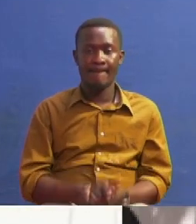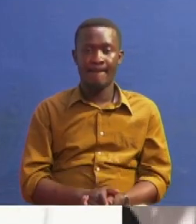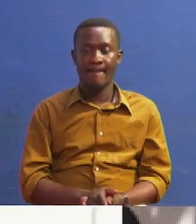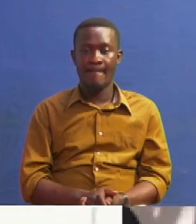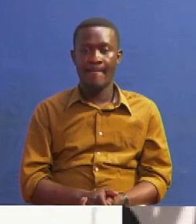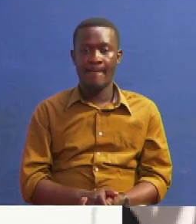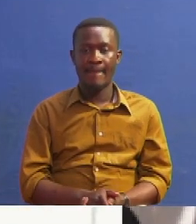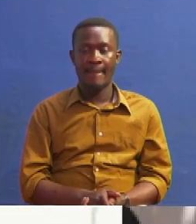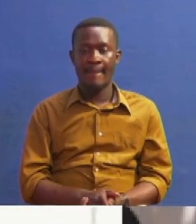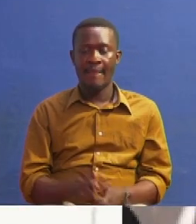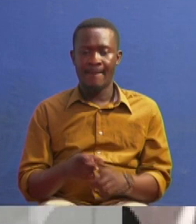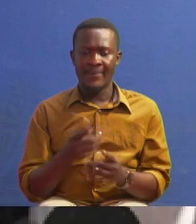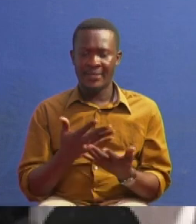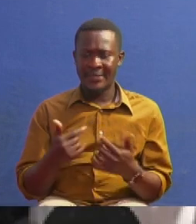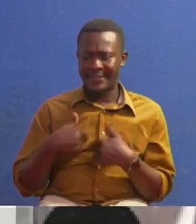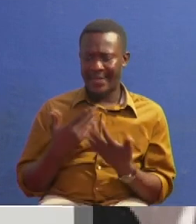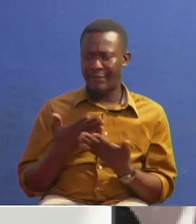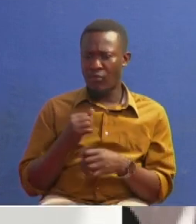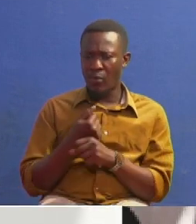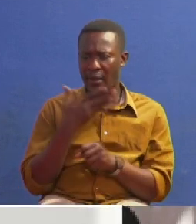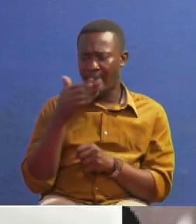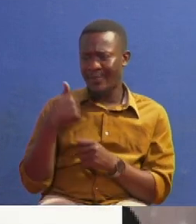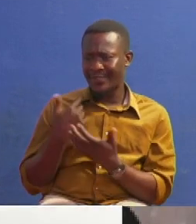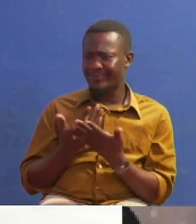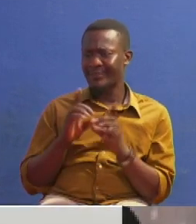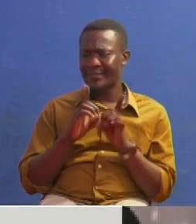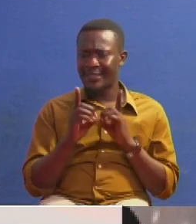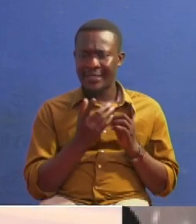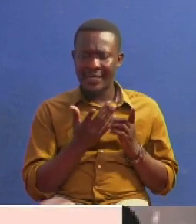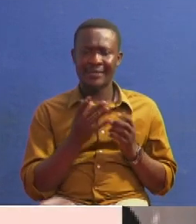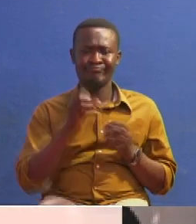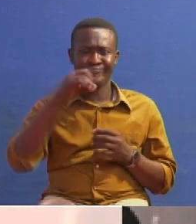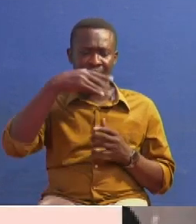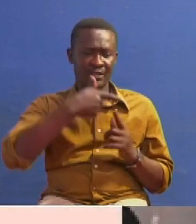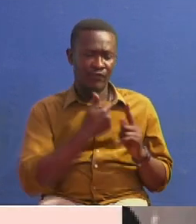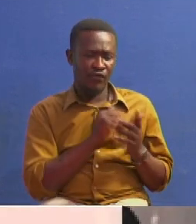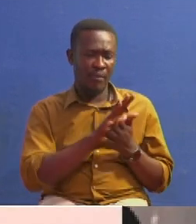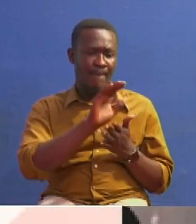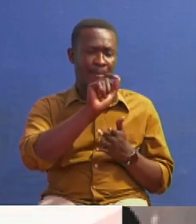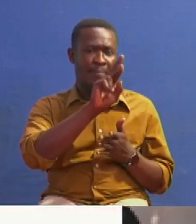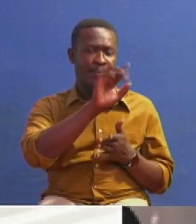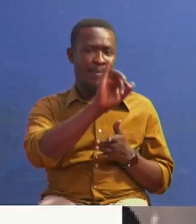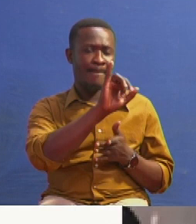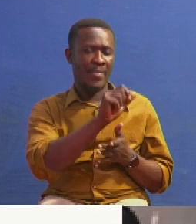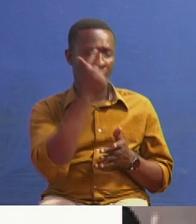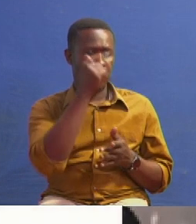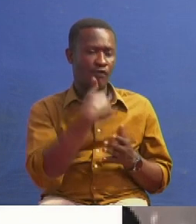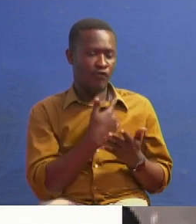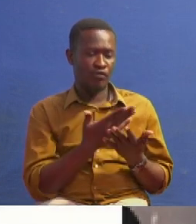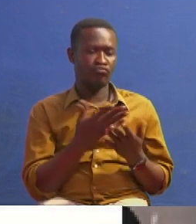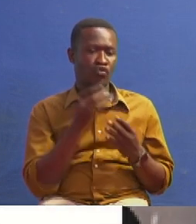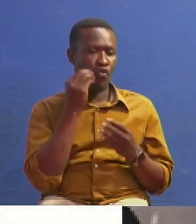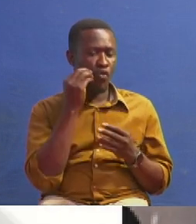block the device is an inverter that inverts direct current from a battery to alternating current for residential